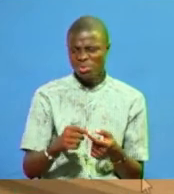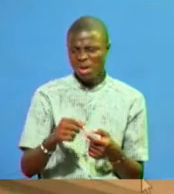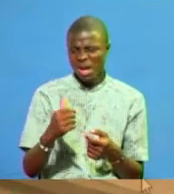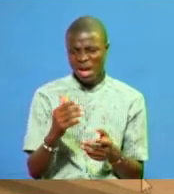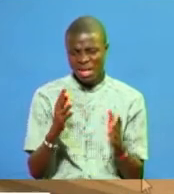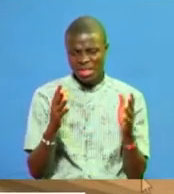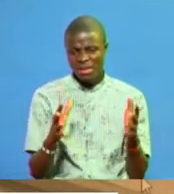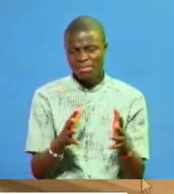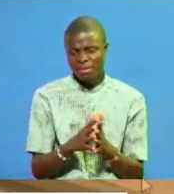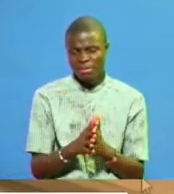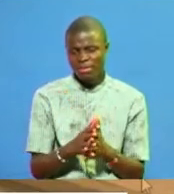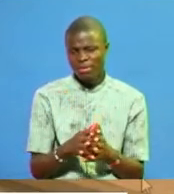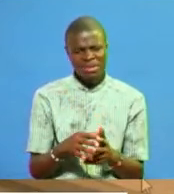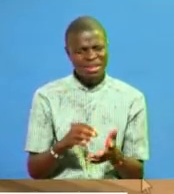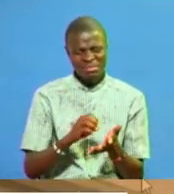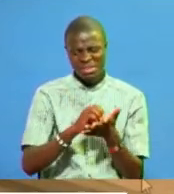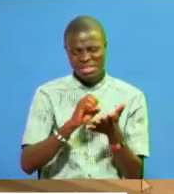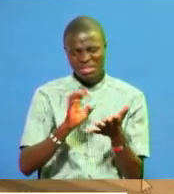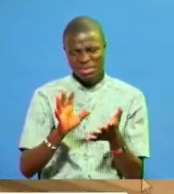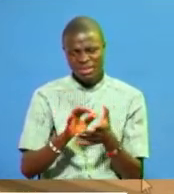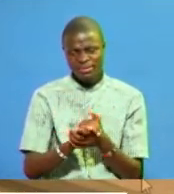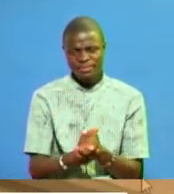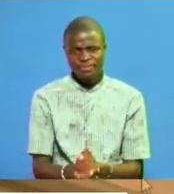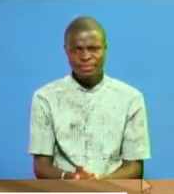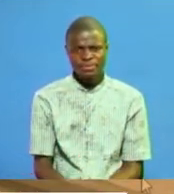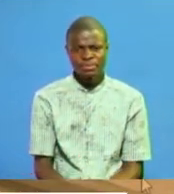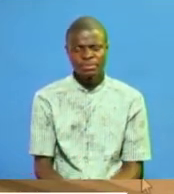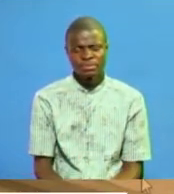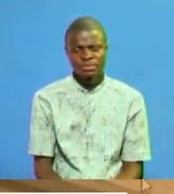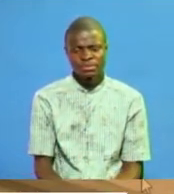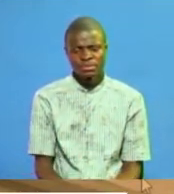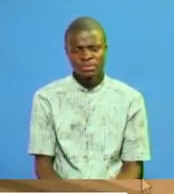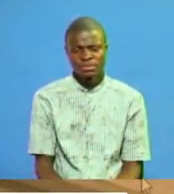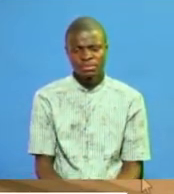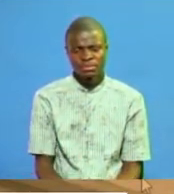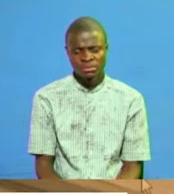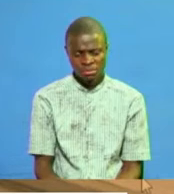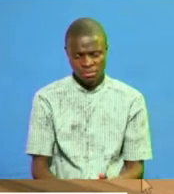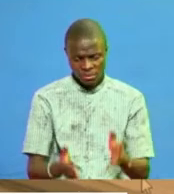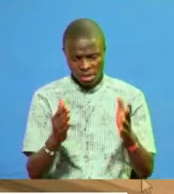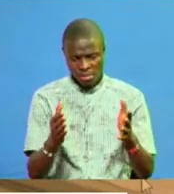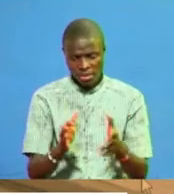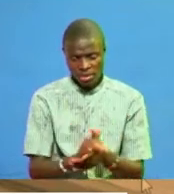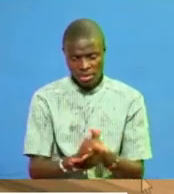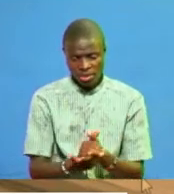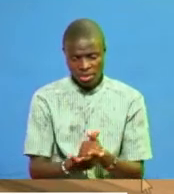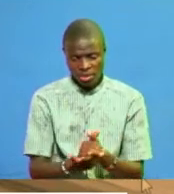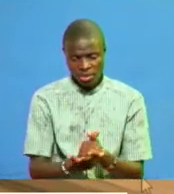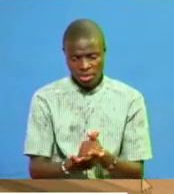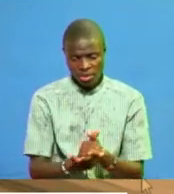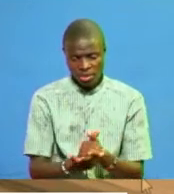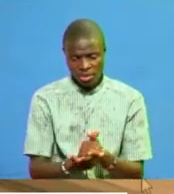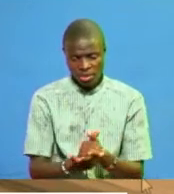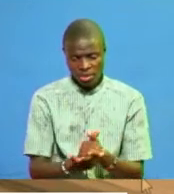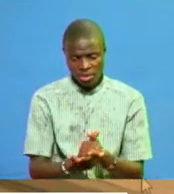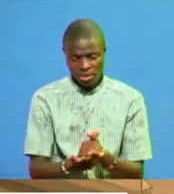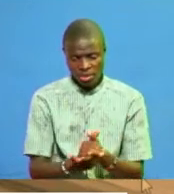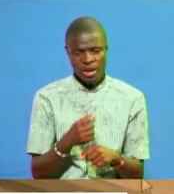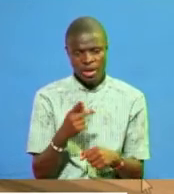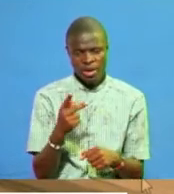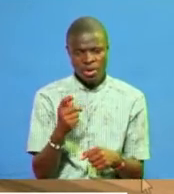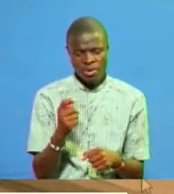to other people, then of course they can get stolen. So there is a personal responsibility for people to protect their